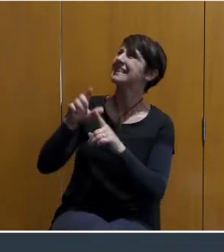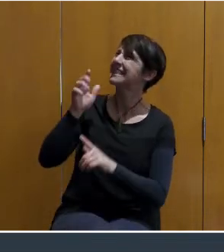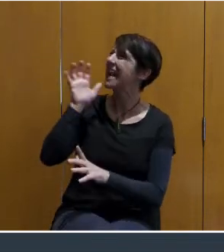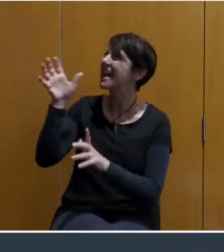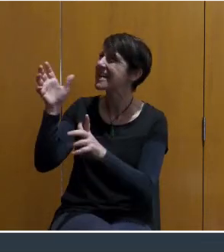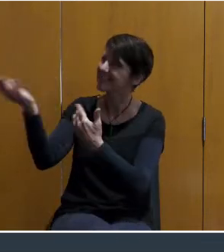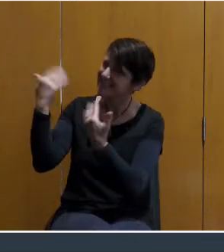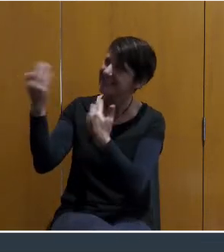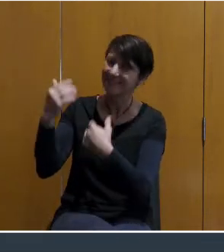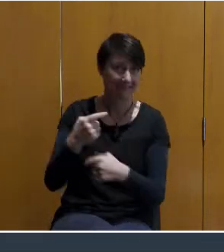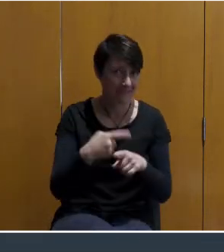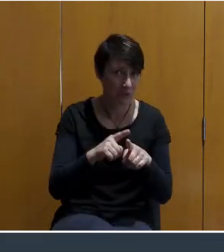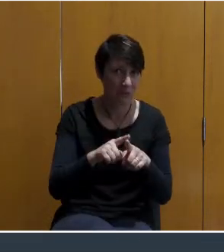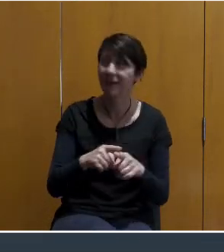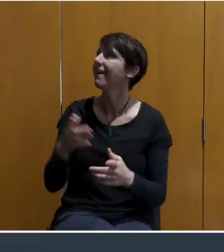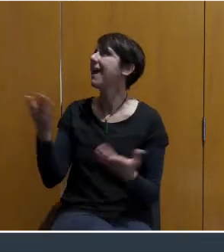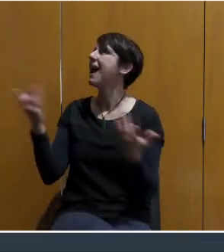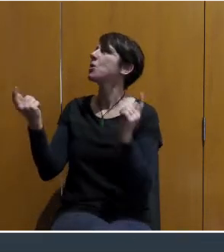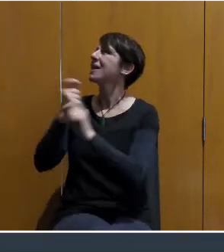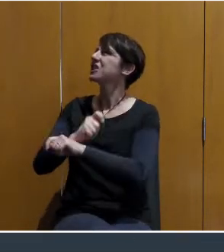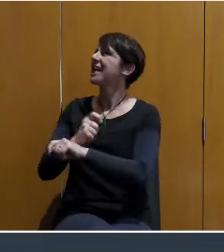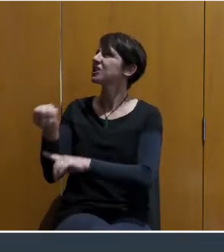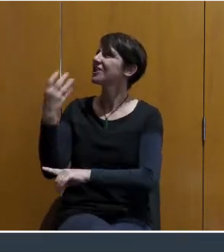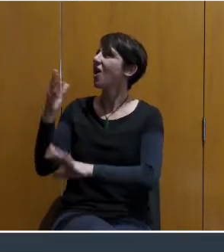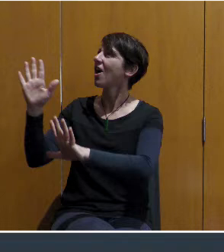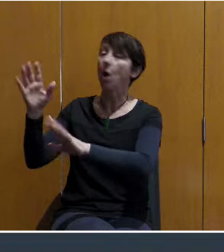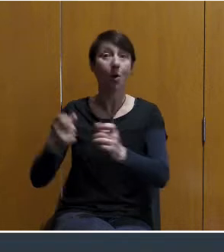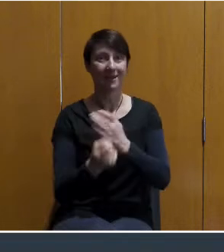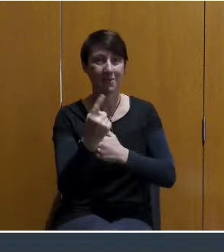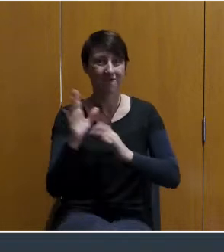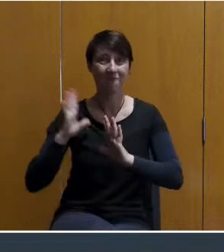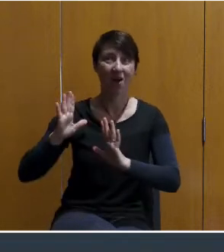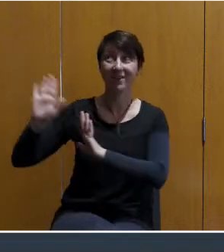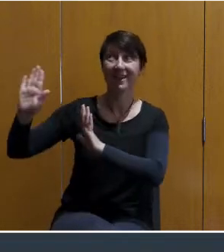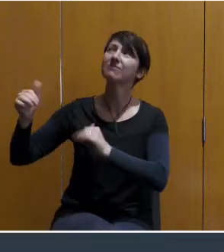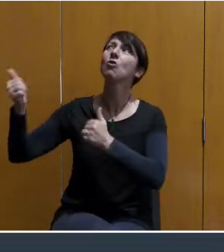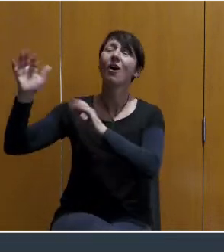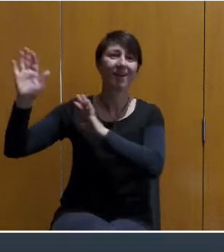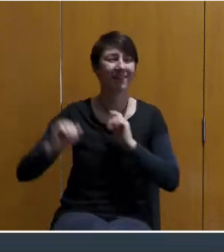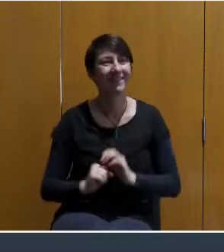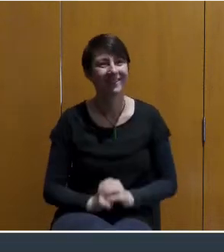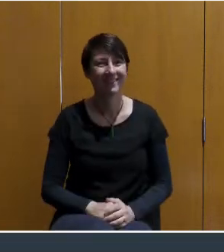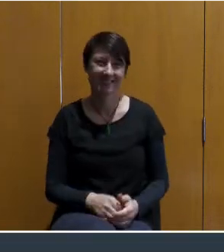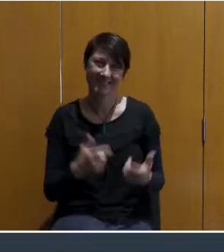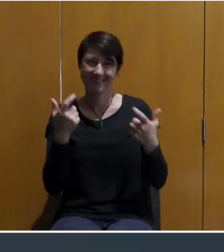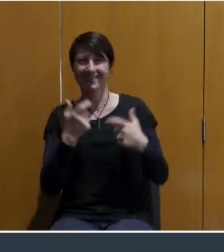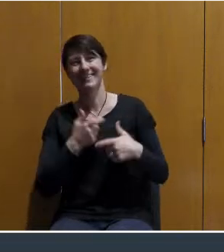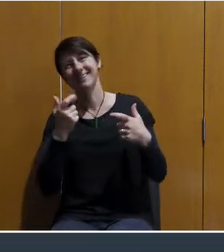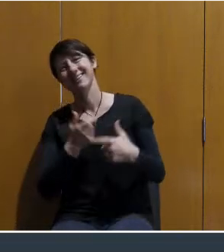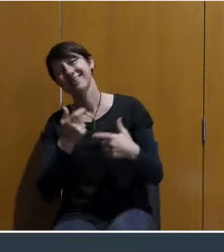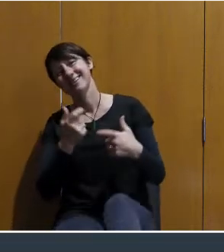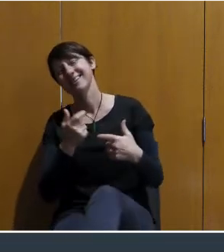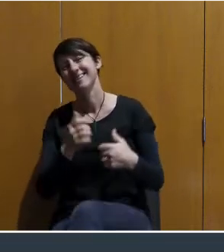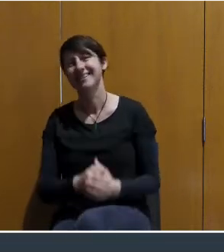do I get my next slide? Oh, no, we've got one. Okay, great. Got it. Thanks, Ted. Sorry, I've got